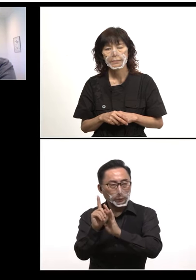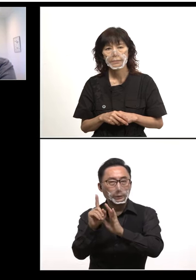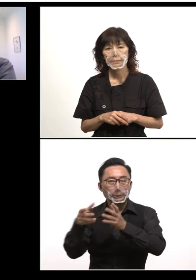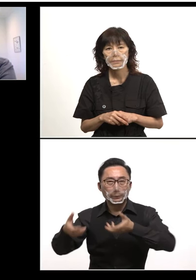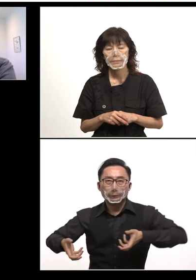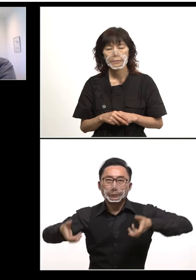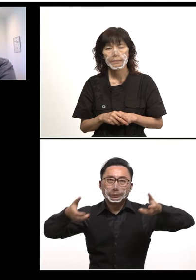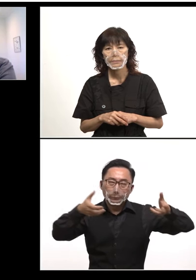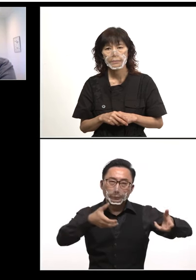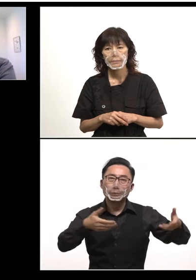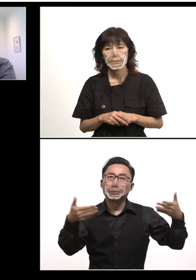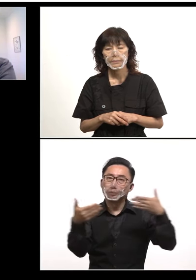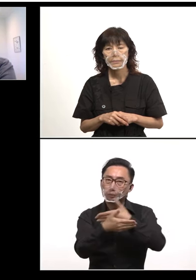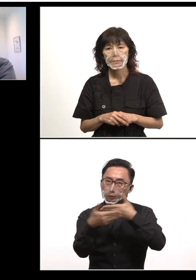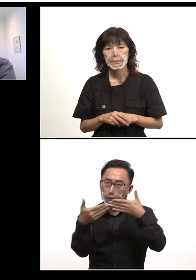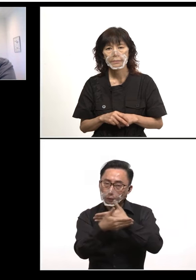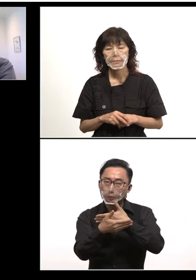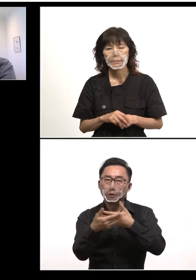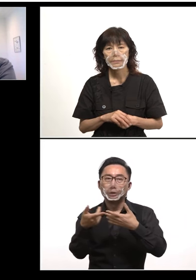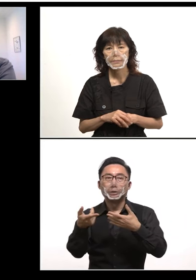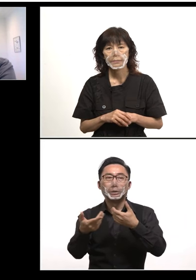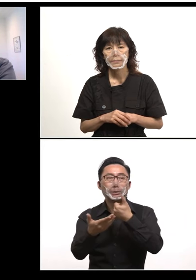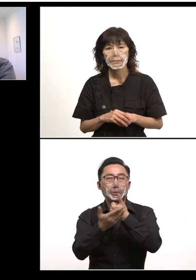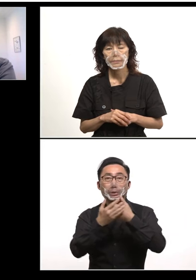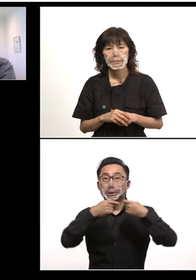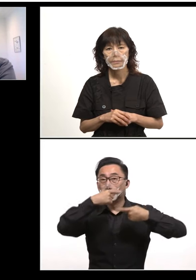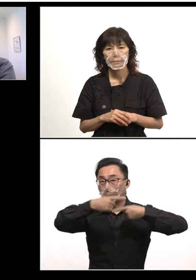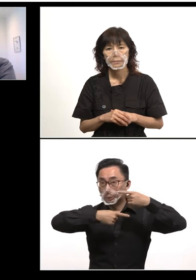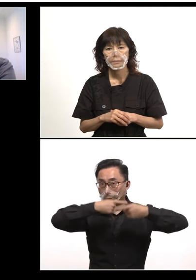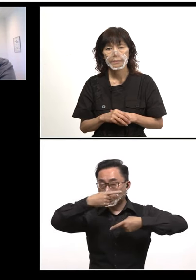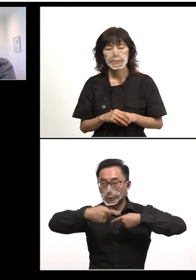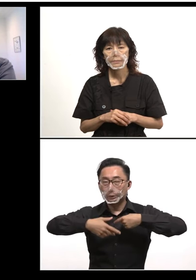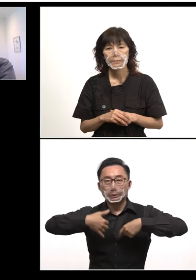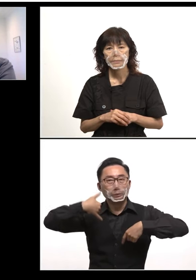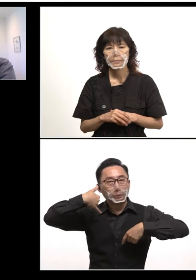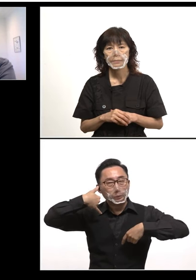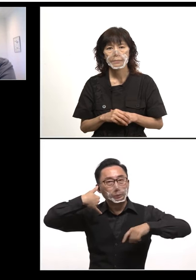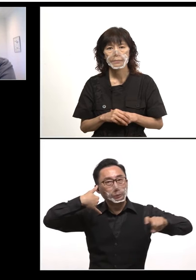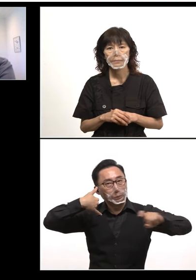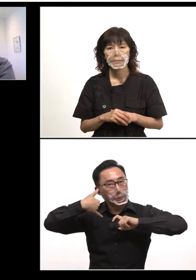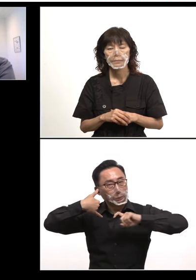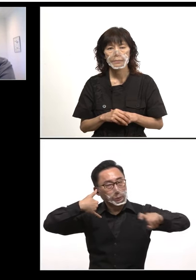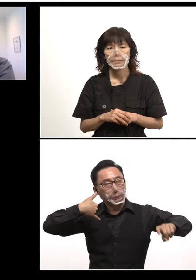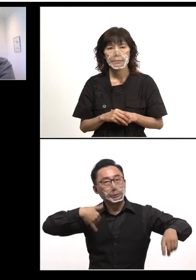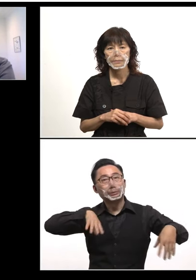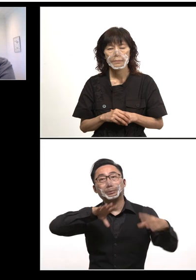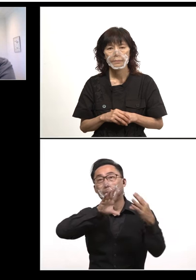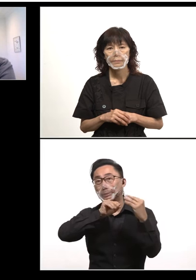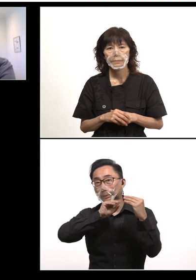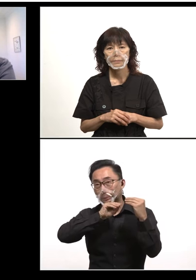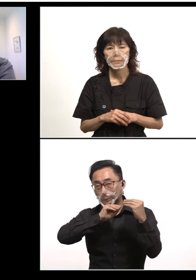of communication, hotlines that for any time they can call and